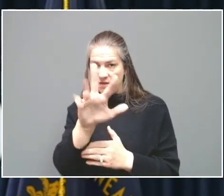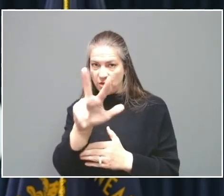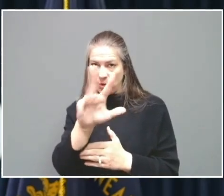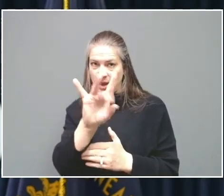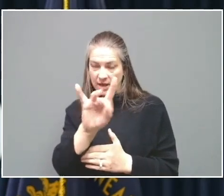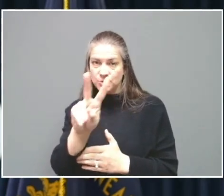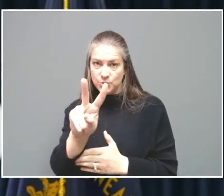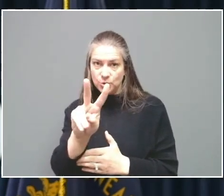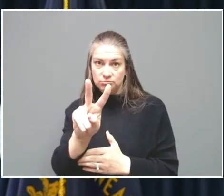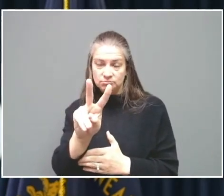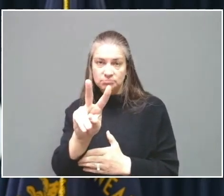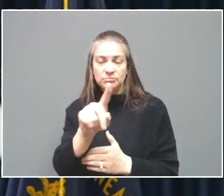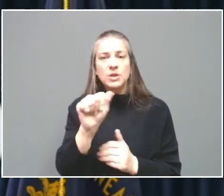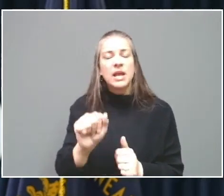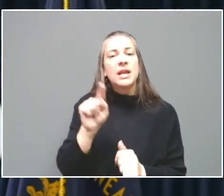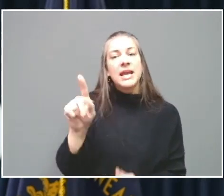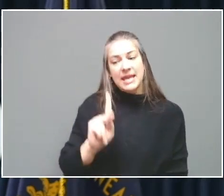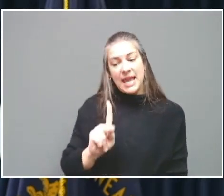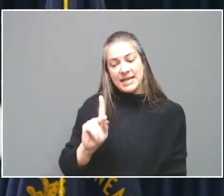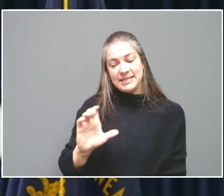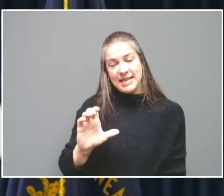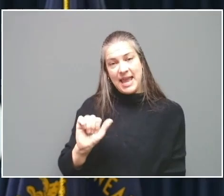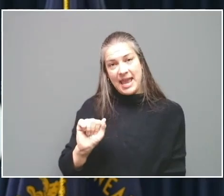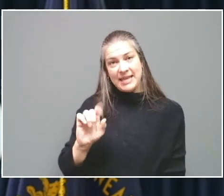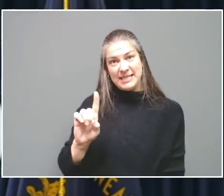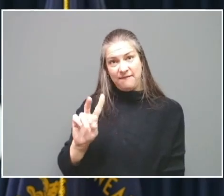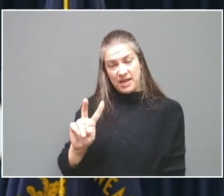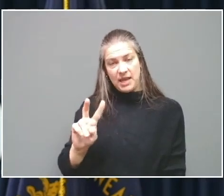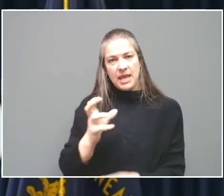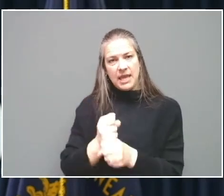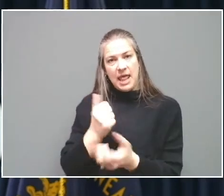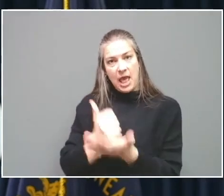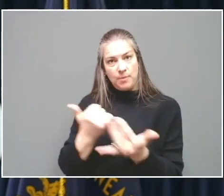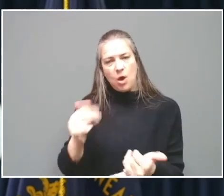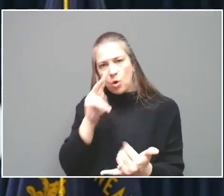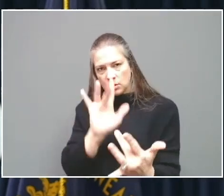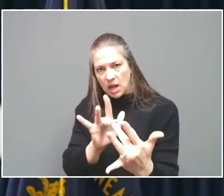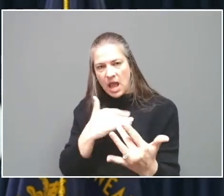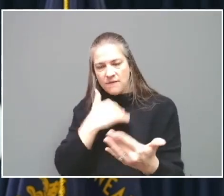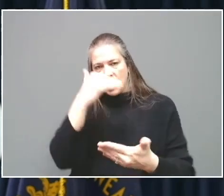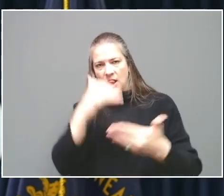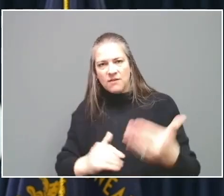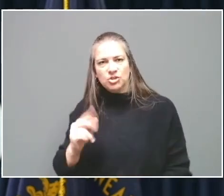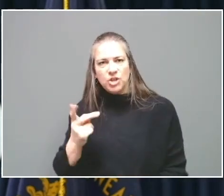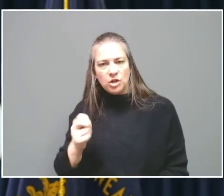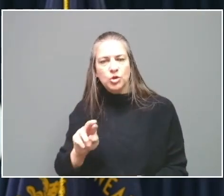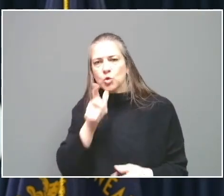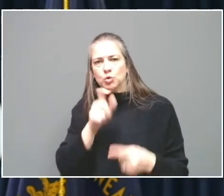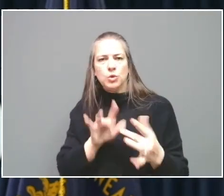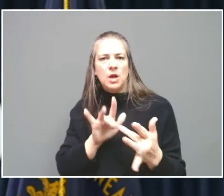You can also visit the KCADV Get Help Now webpage for a list of shelters and direct contacts across